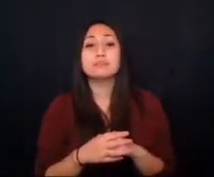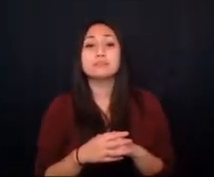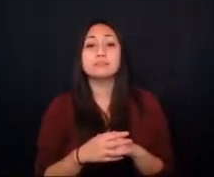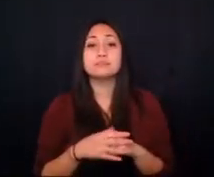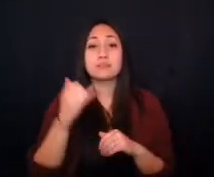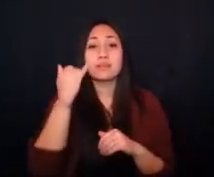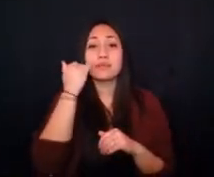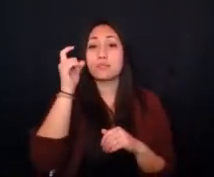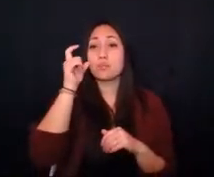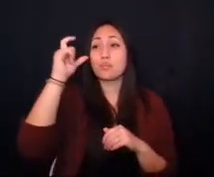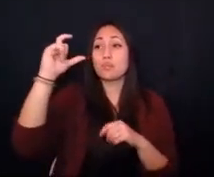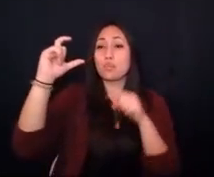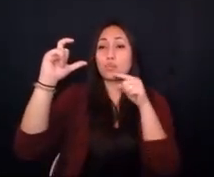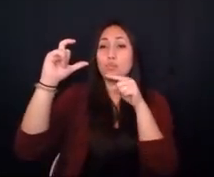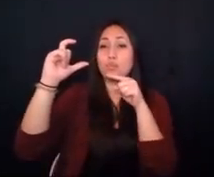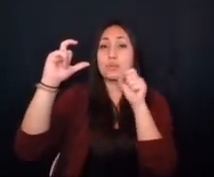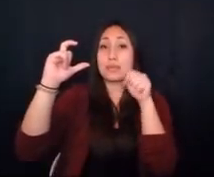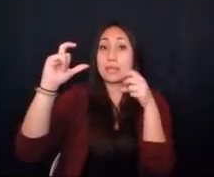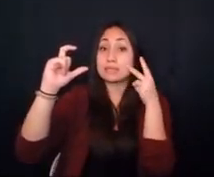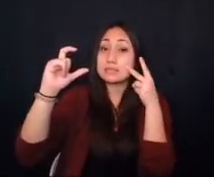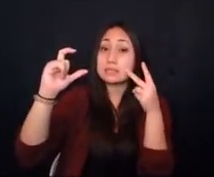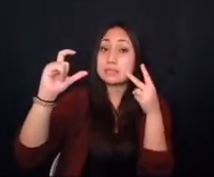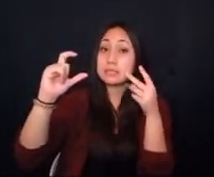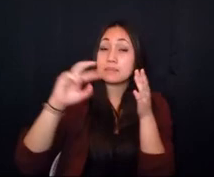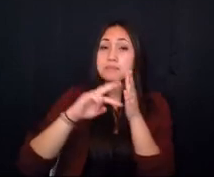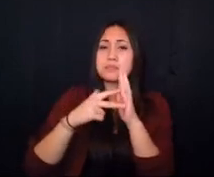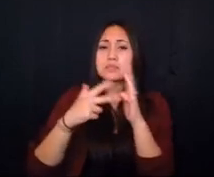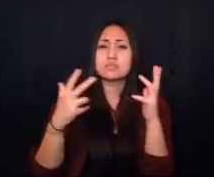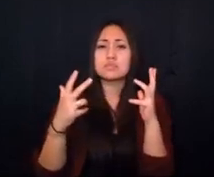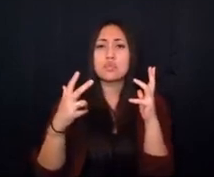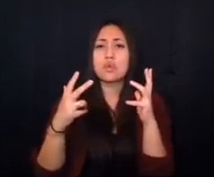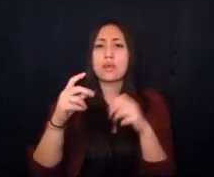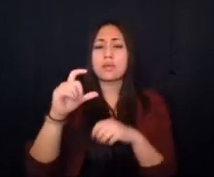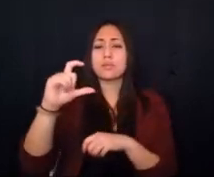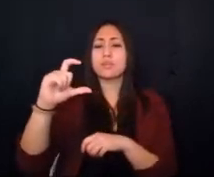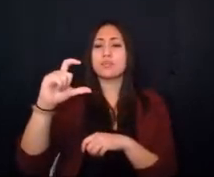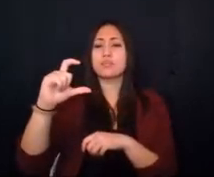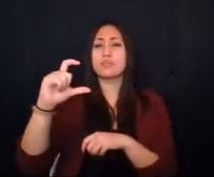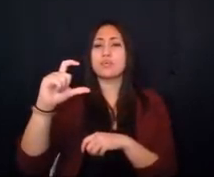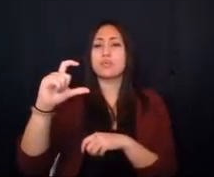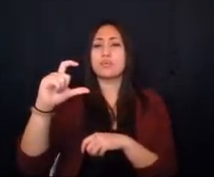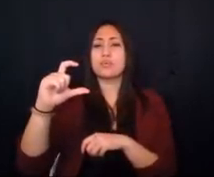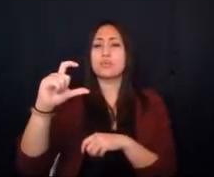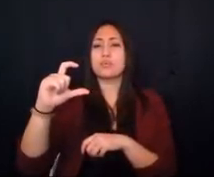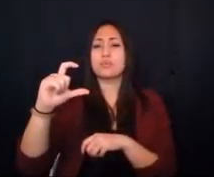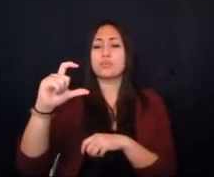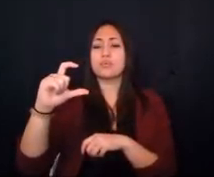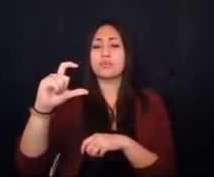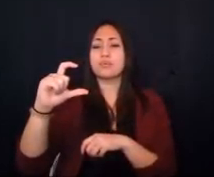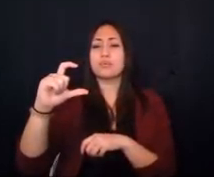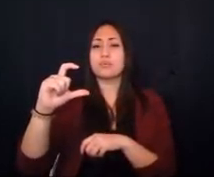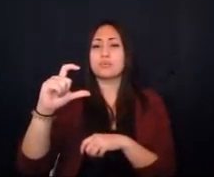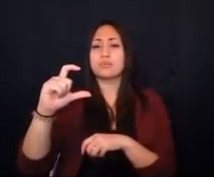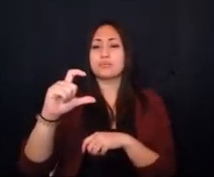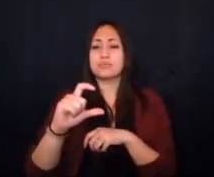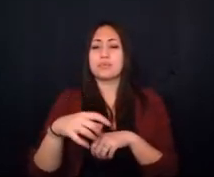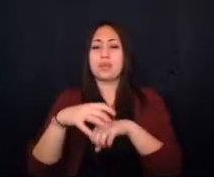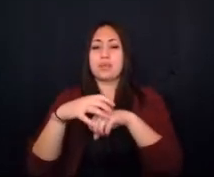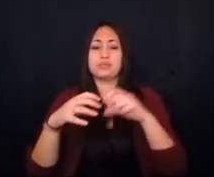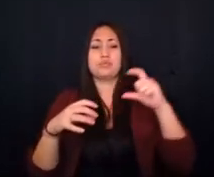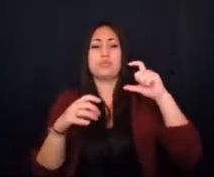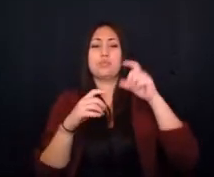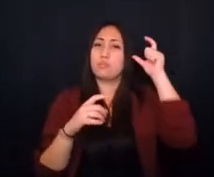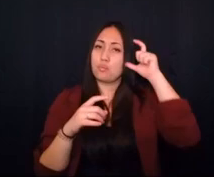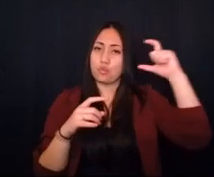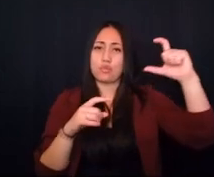moon is shadowed and invisible, that part of the moon is turned away from the sun. Half of the moon is always in shadow, and half is